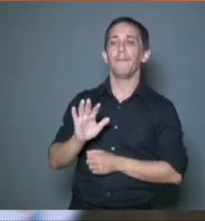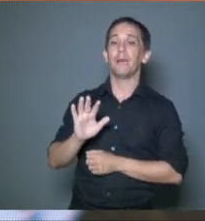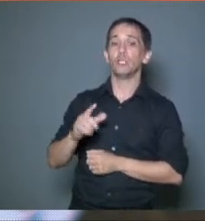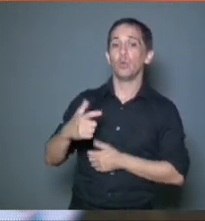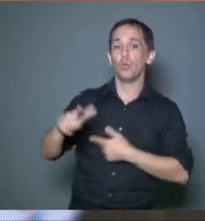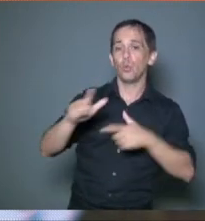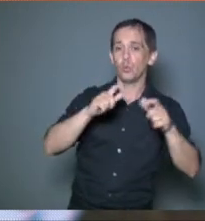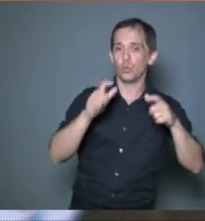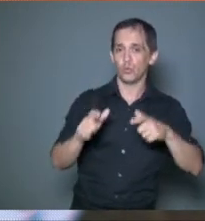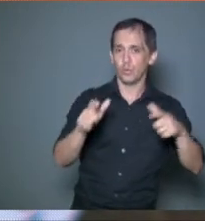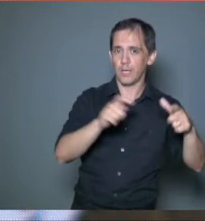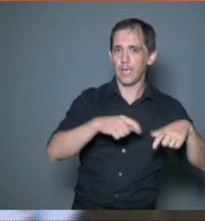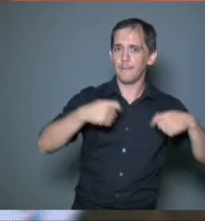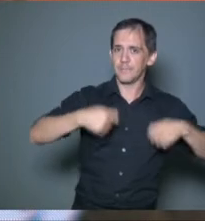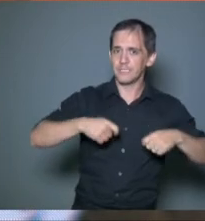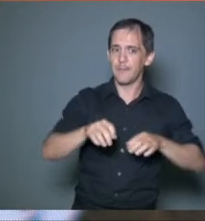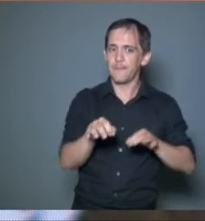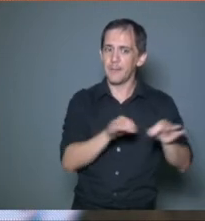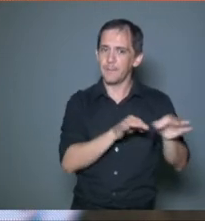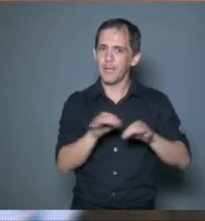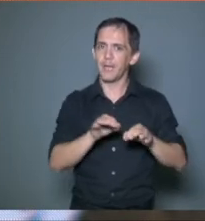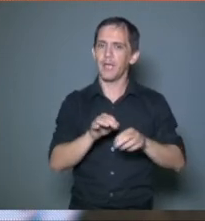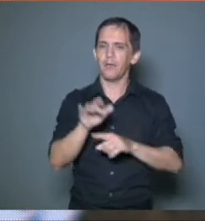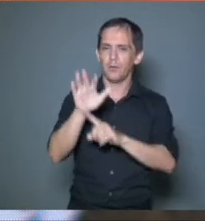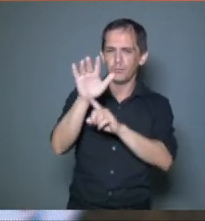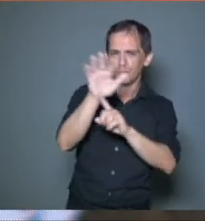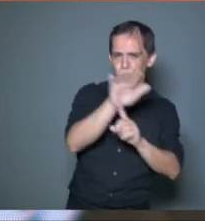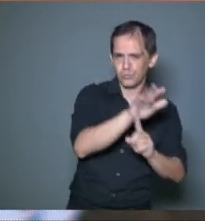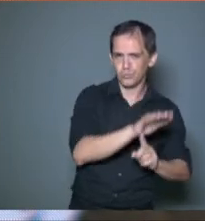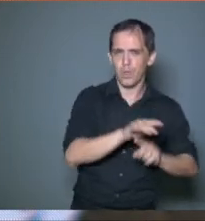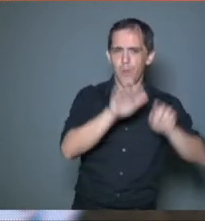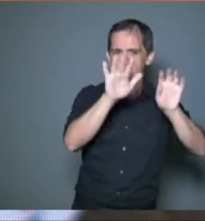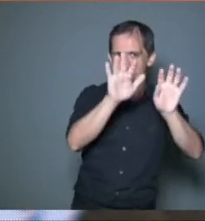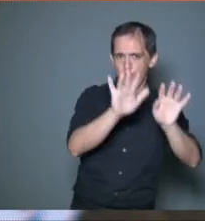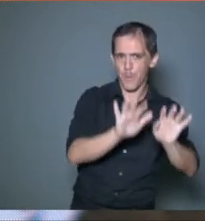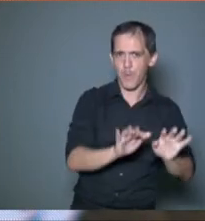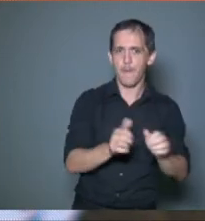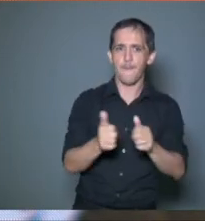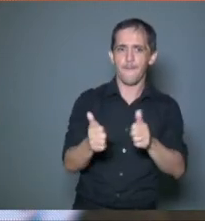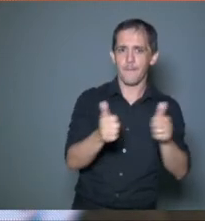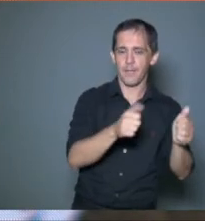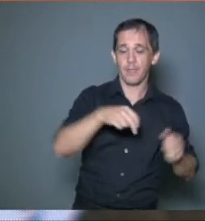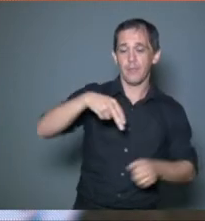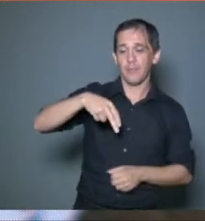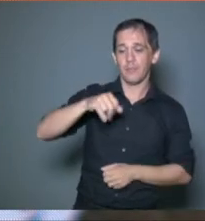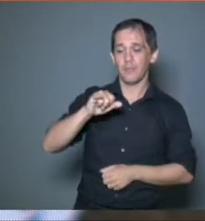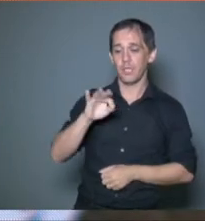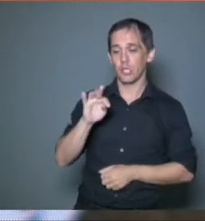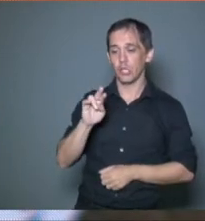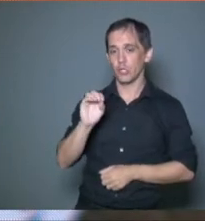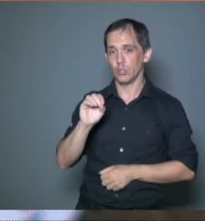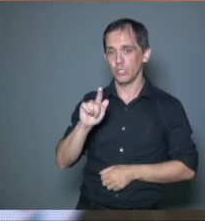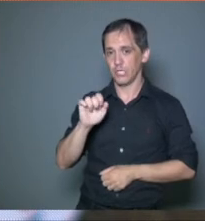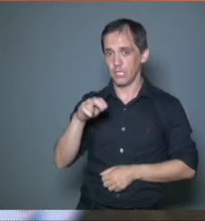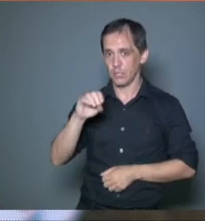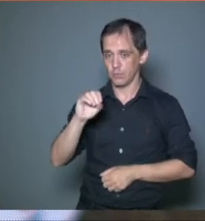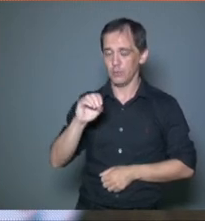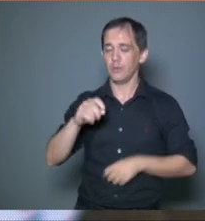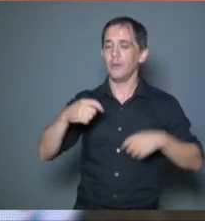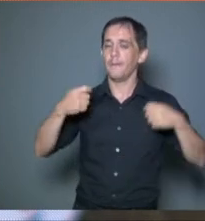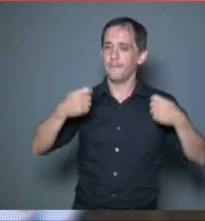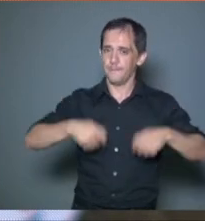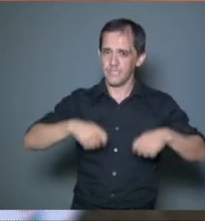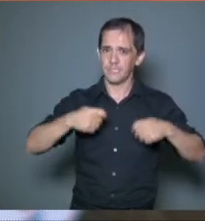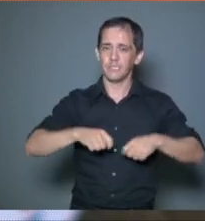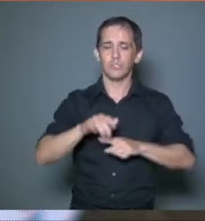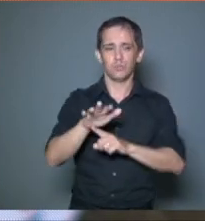potassium and phosphorus for 1 year, is not a problem. That's not the case of nitrogen, which is not for soybean, but for corn and cotton. So